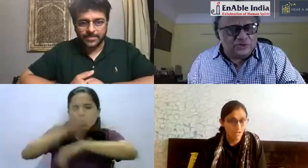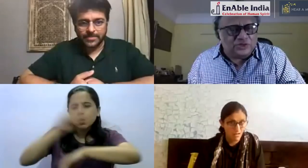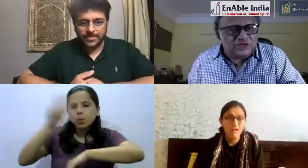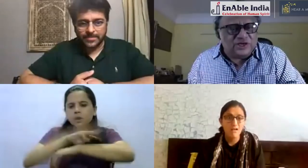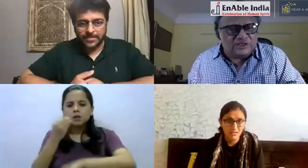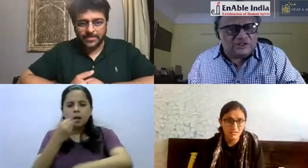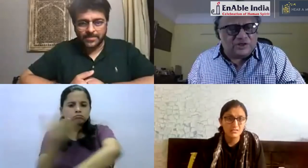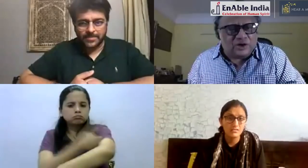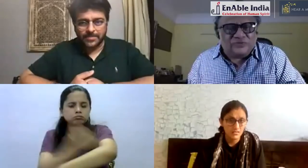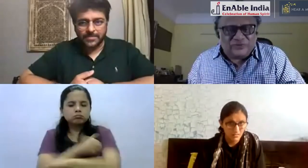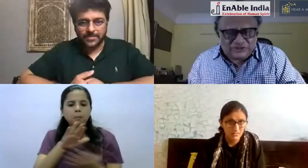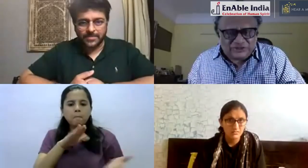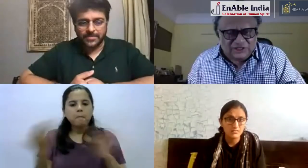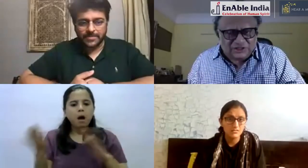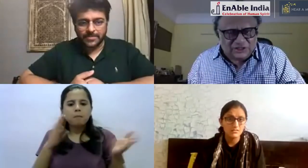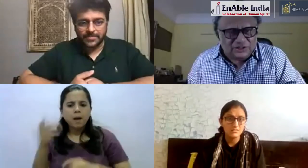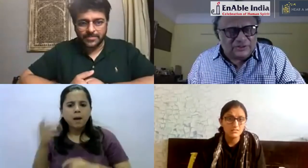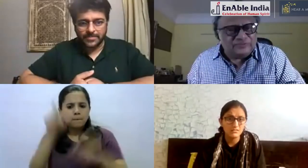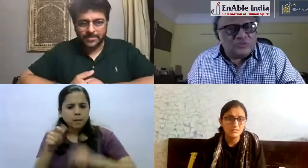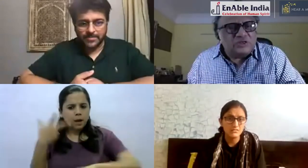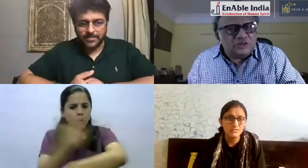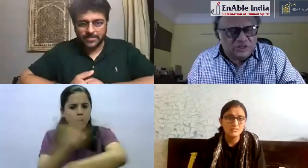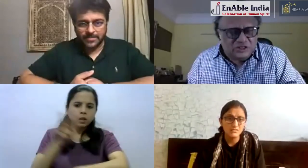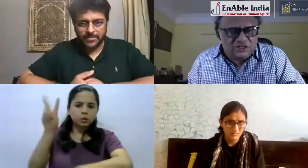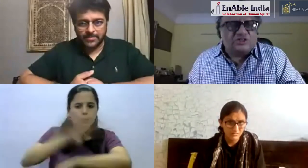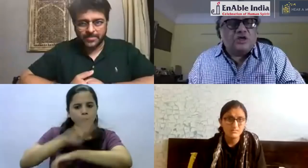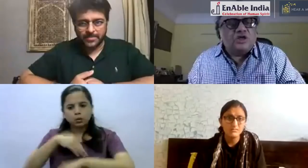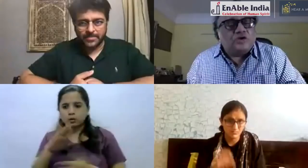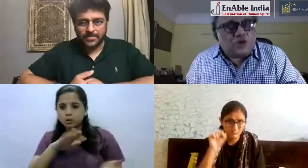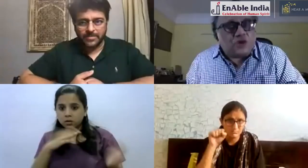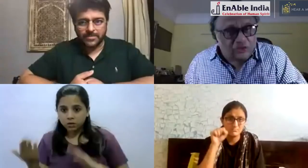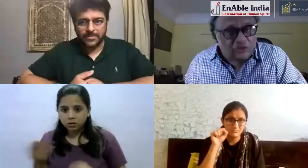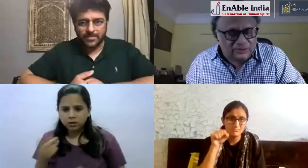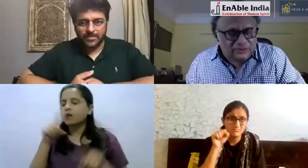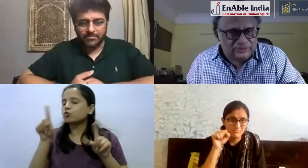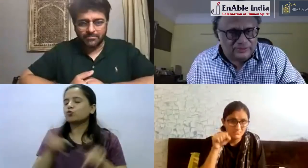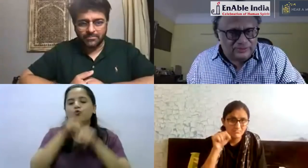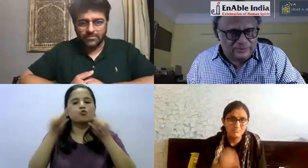after 2-3 days of vaccination is wrong.